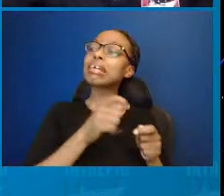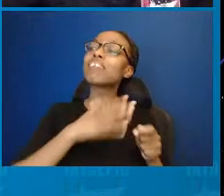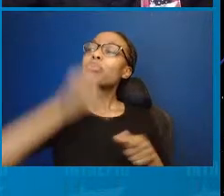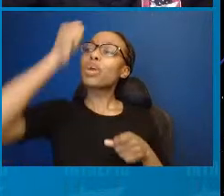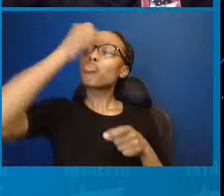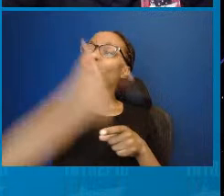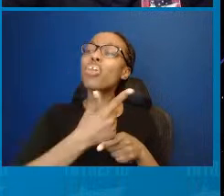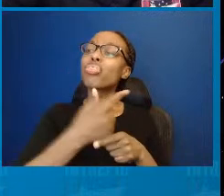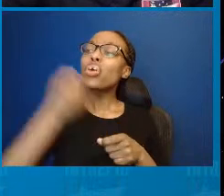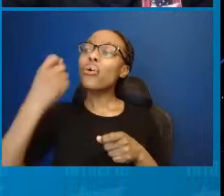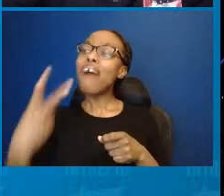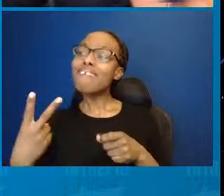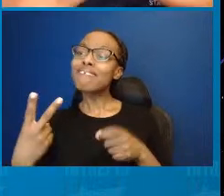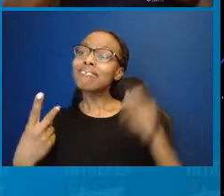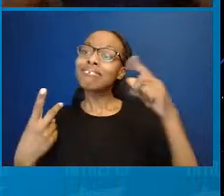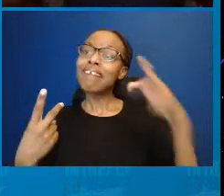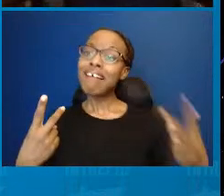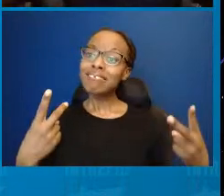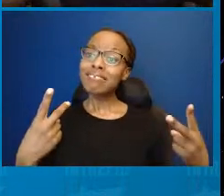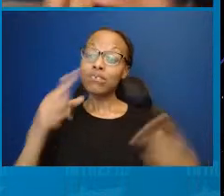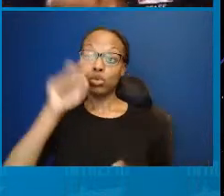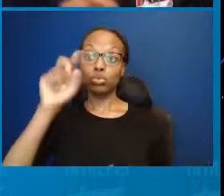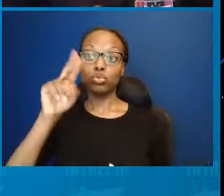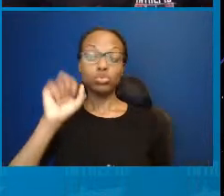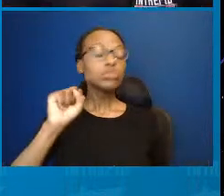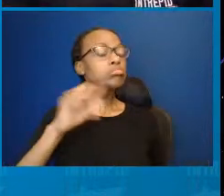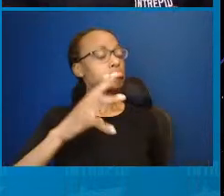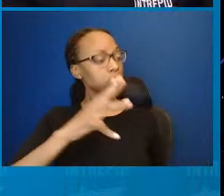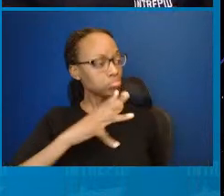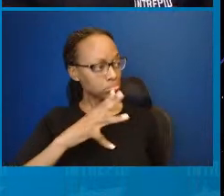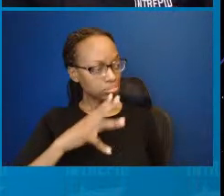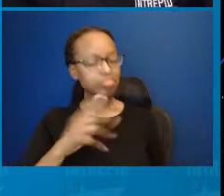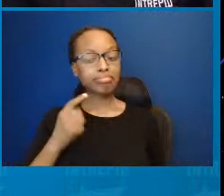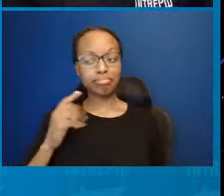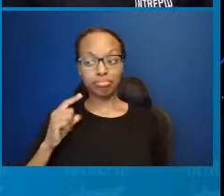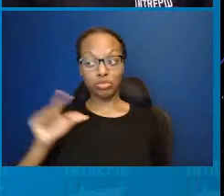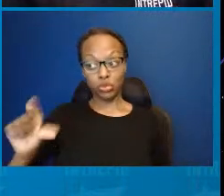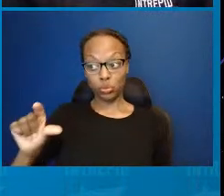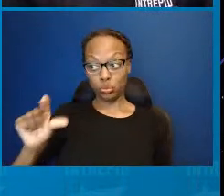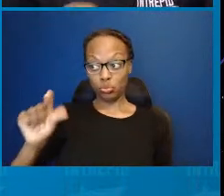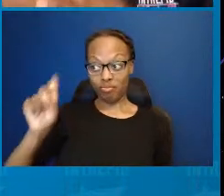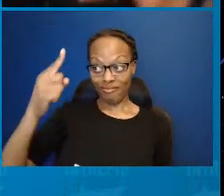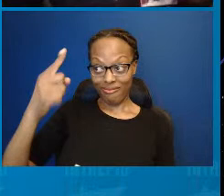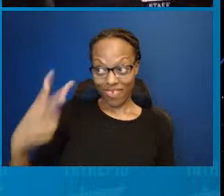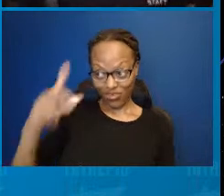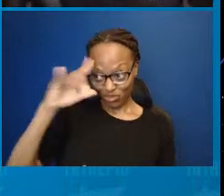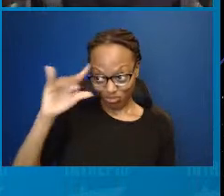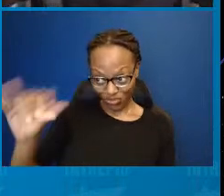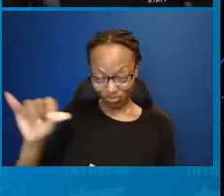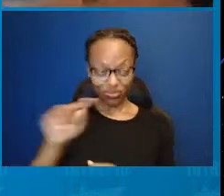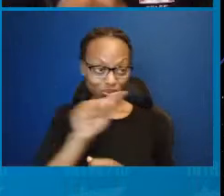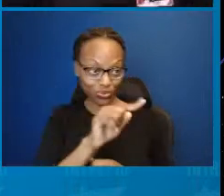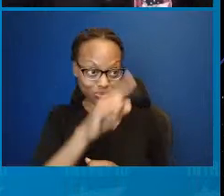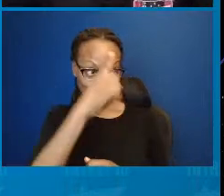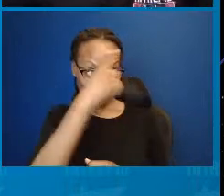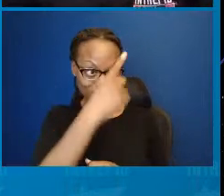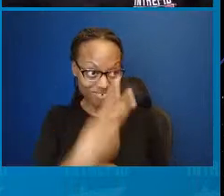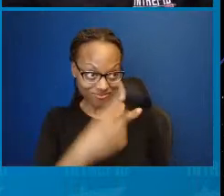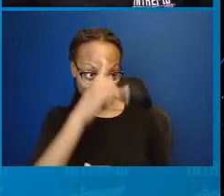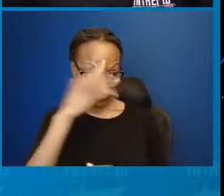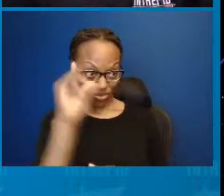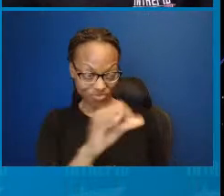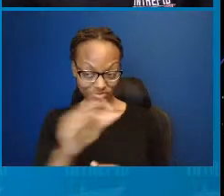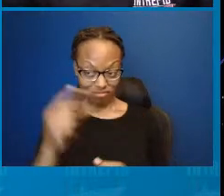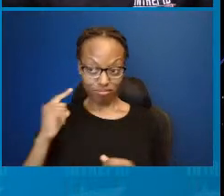so touched by their love for each other that he put them up in the night sky, right? So people can look up at it, and they